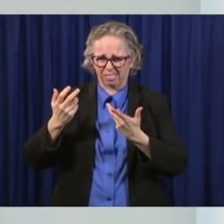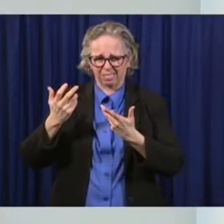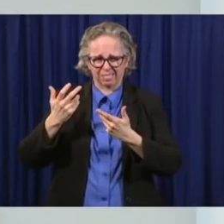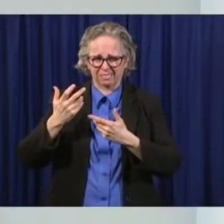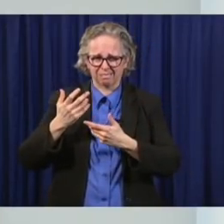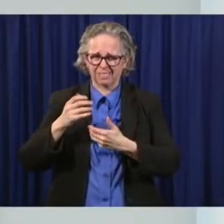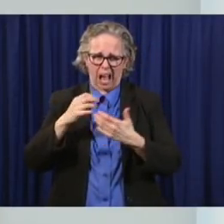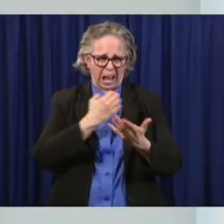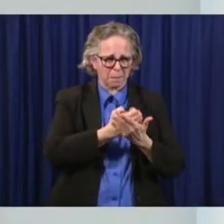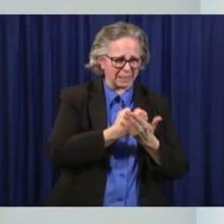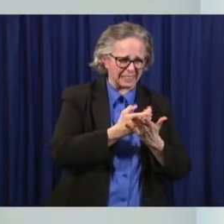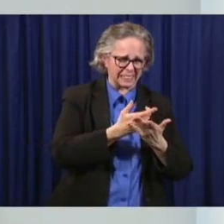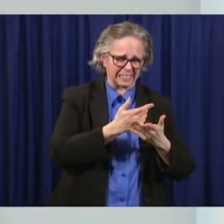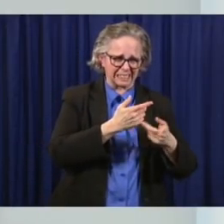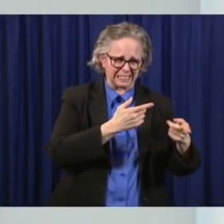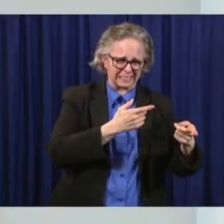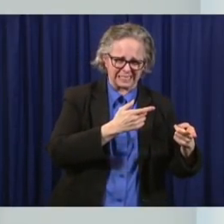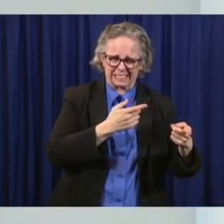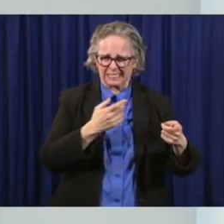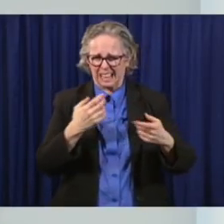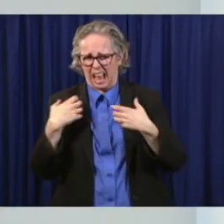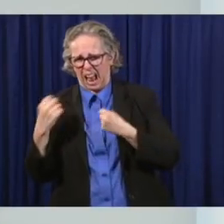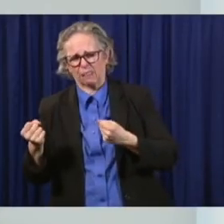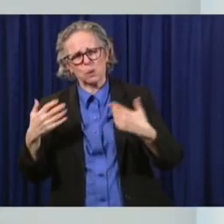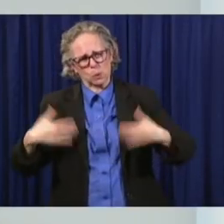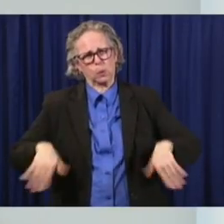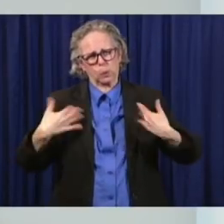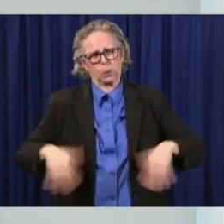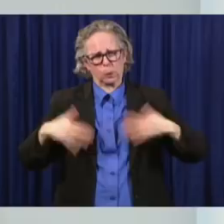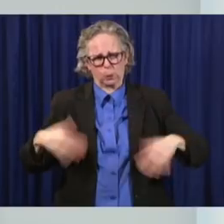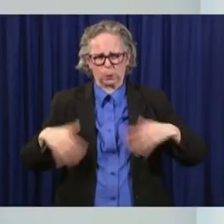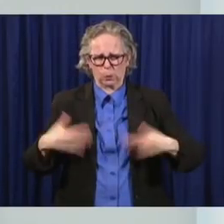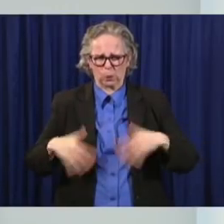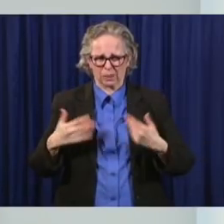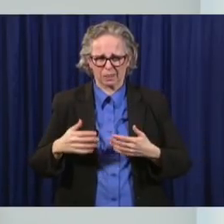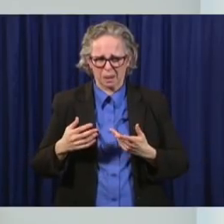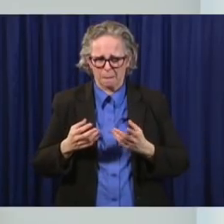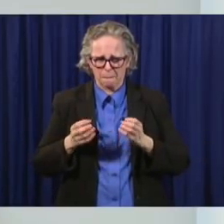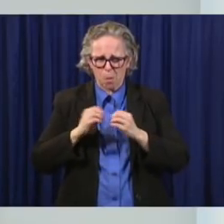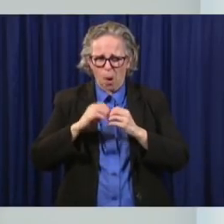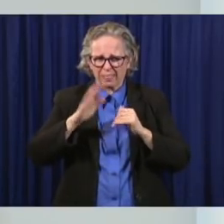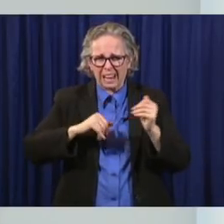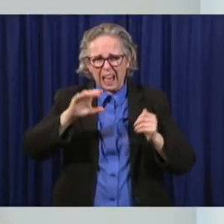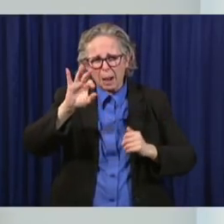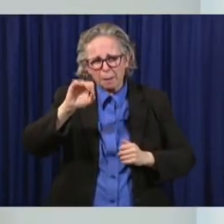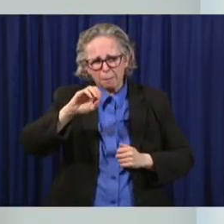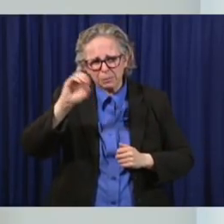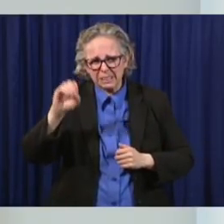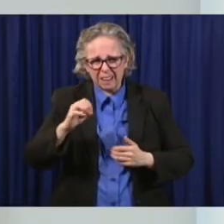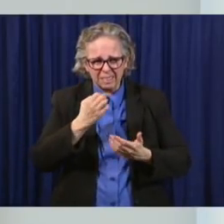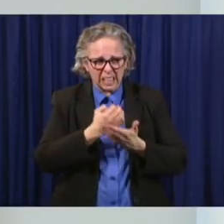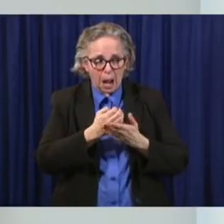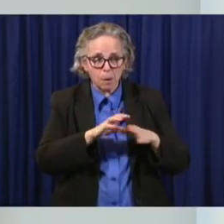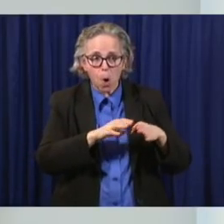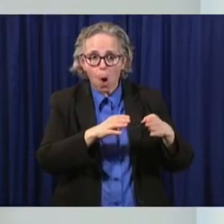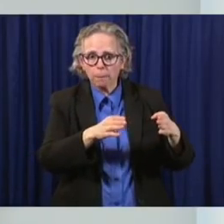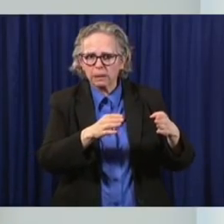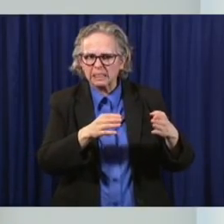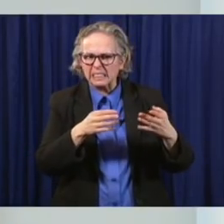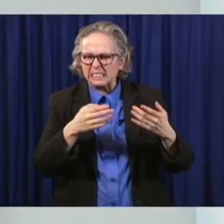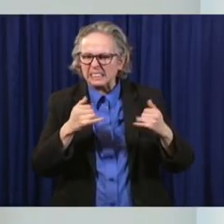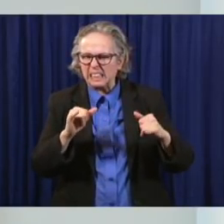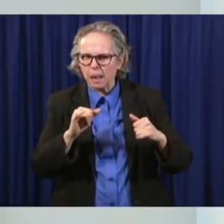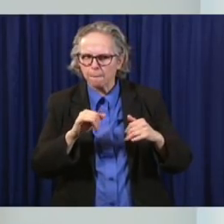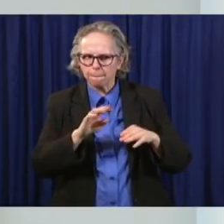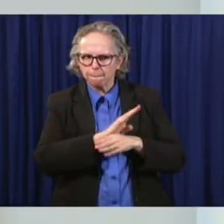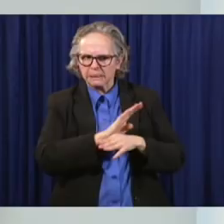And even as over 90% of the economy will open up in this month, most businesses will not fully recover this year, and some of them may